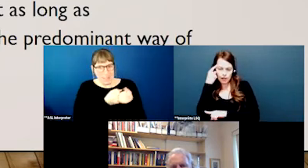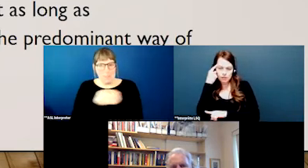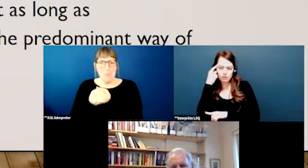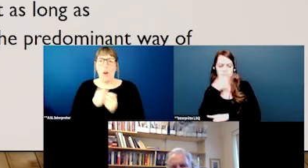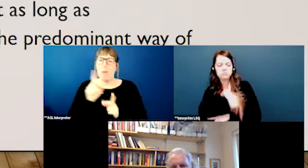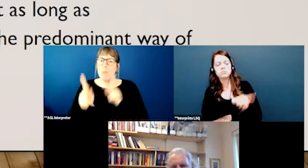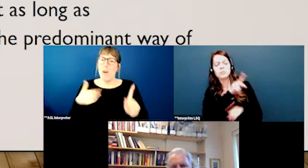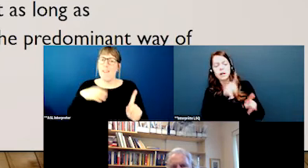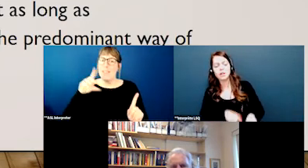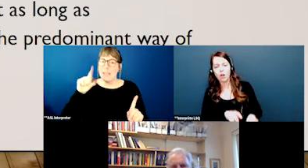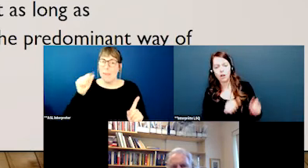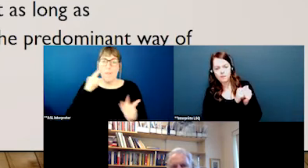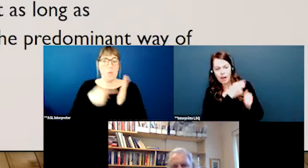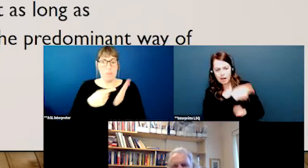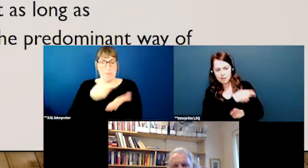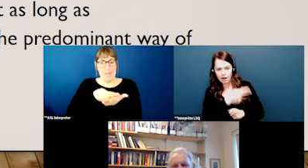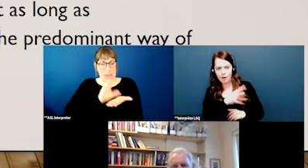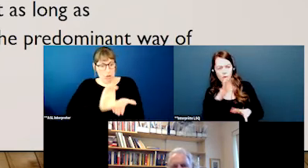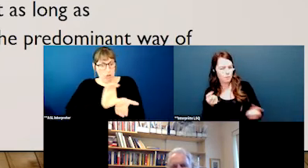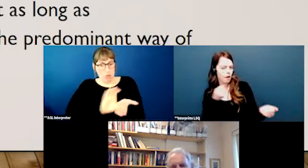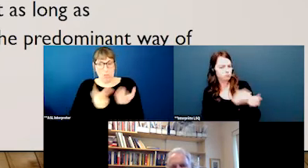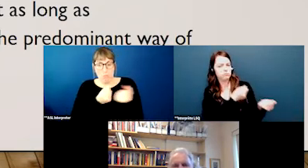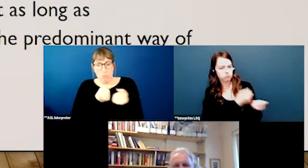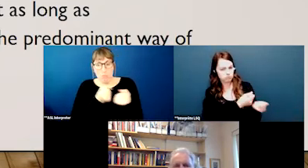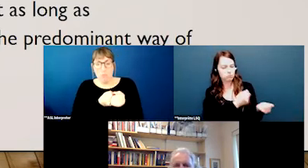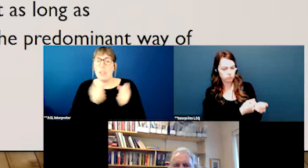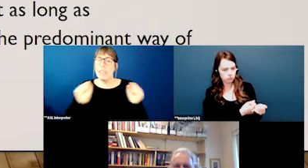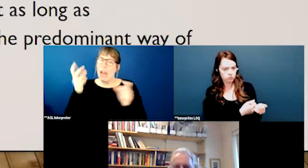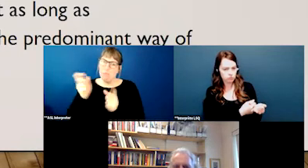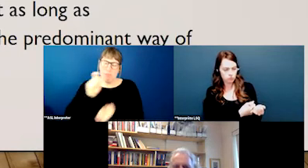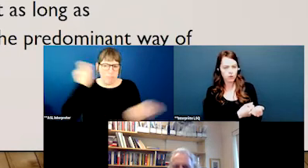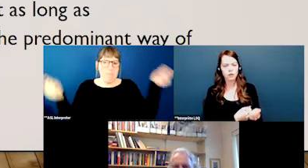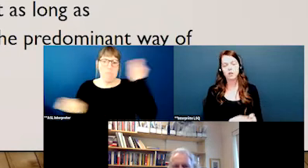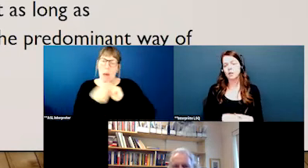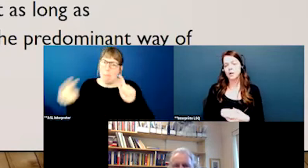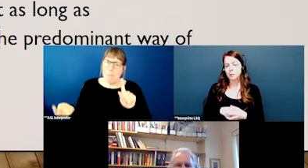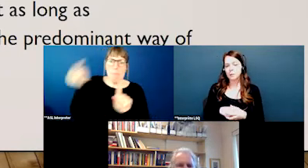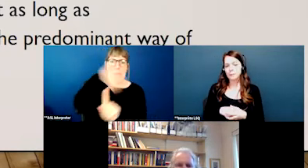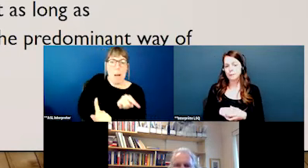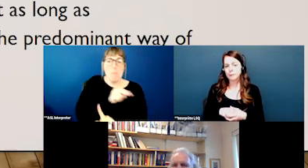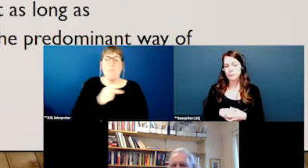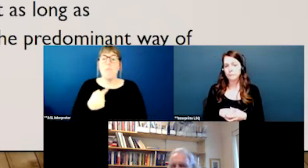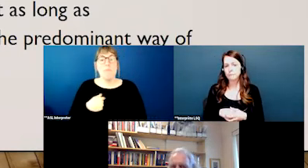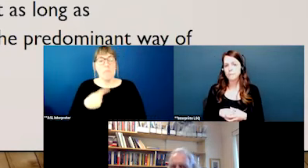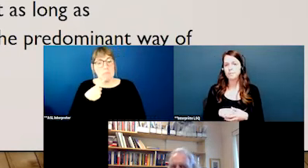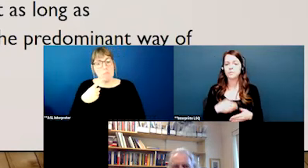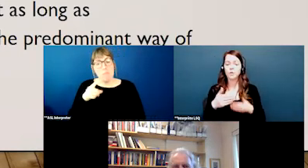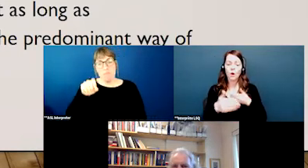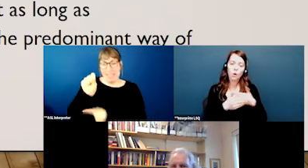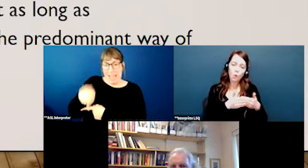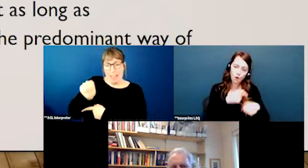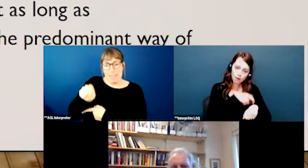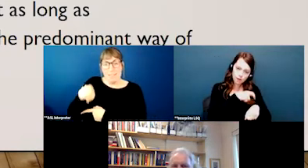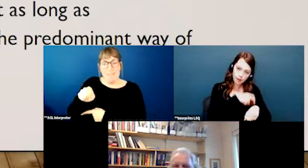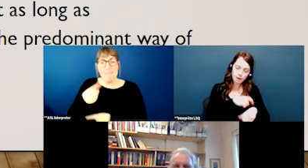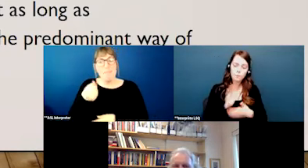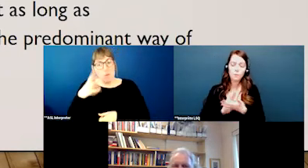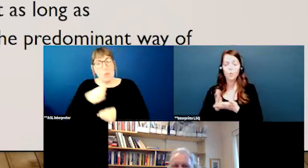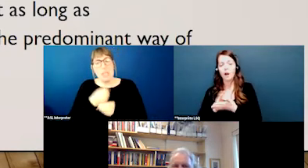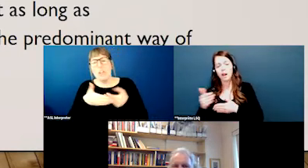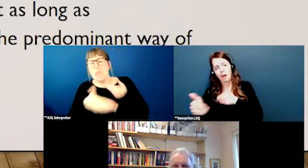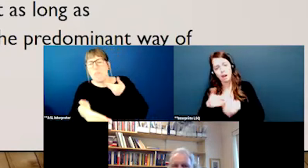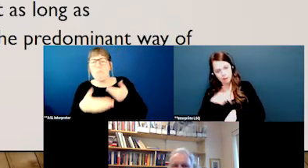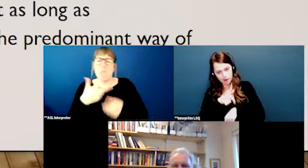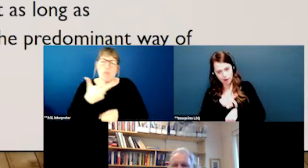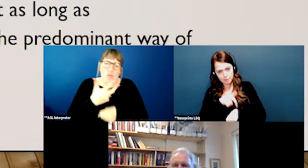of financial assistance. And my answer is that in the short to medium term, so the next few years to 3 or 4 or 5